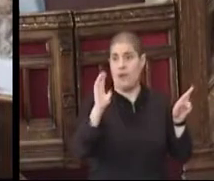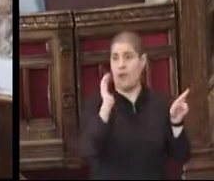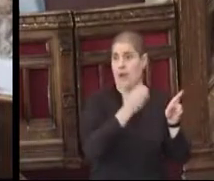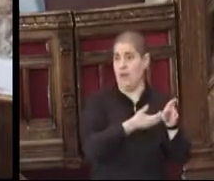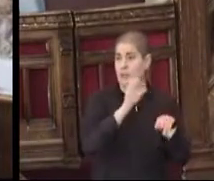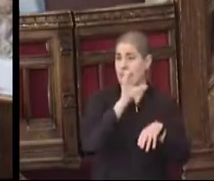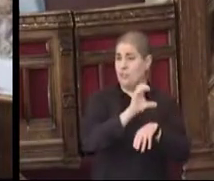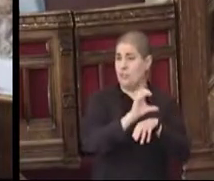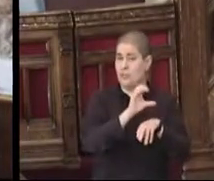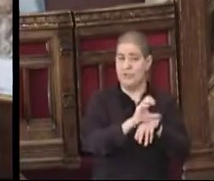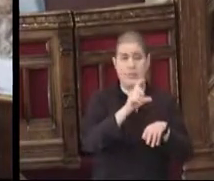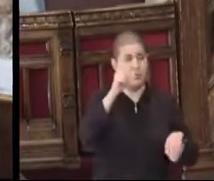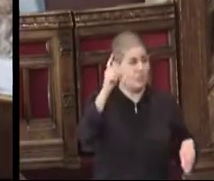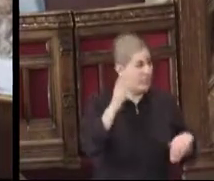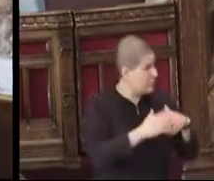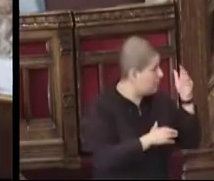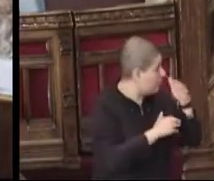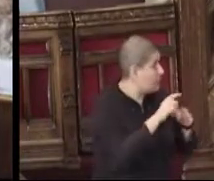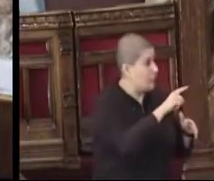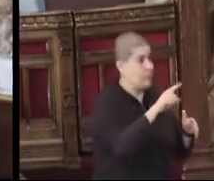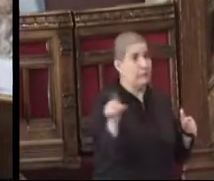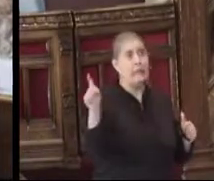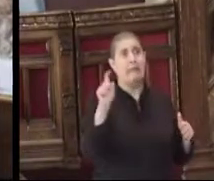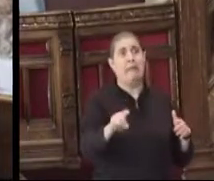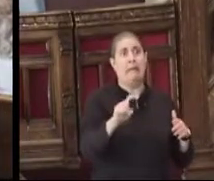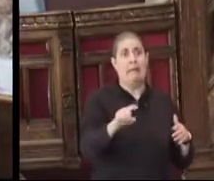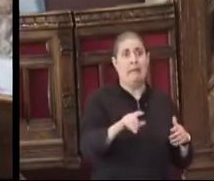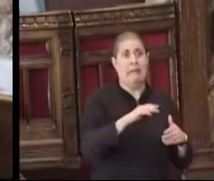will always be a place where people will come in the midst of need,